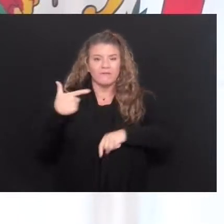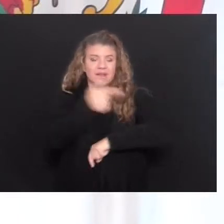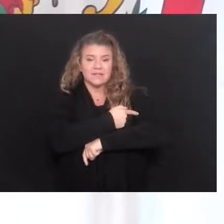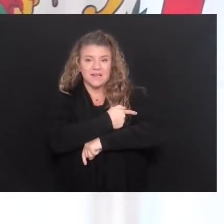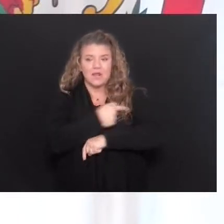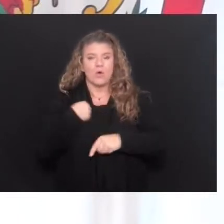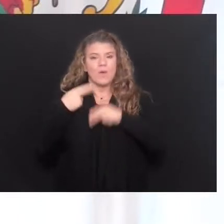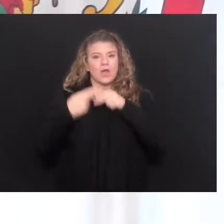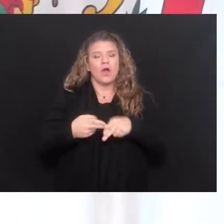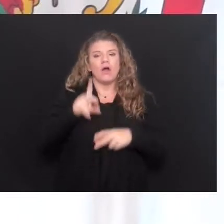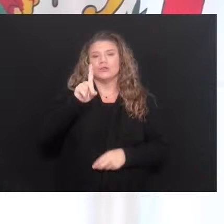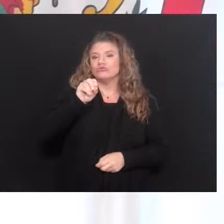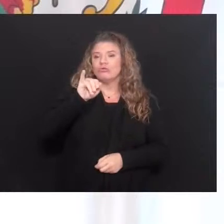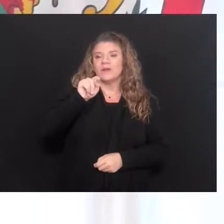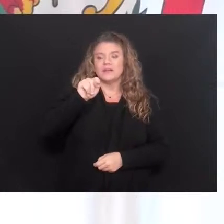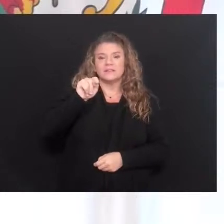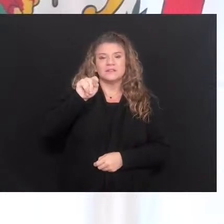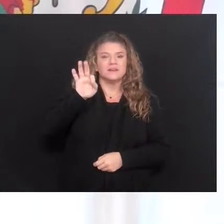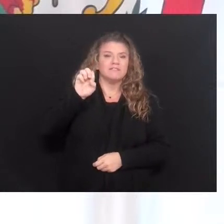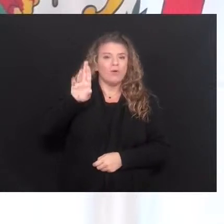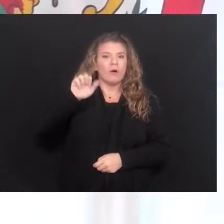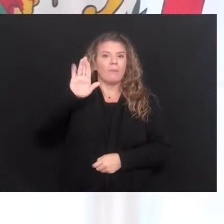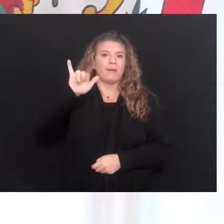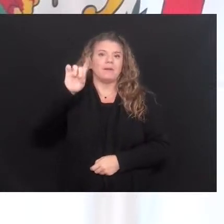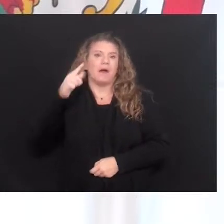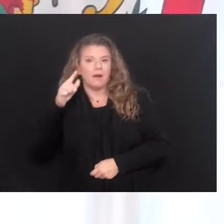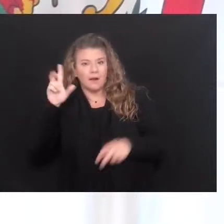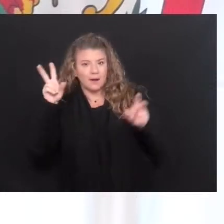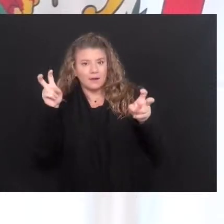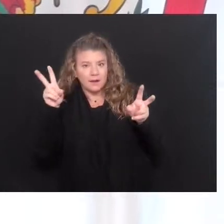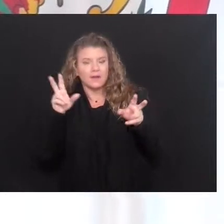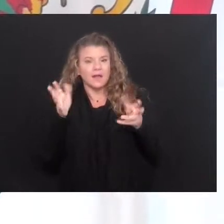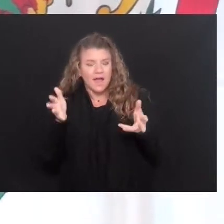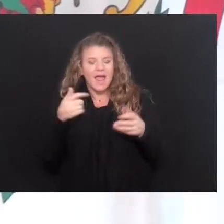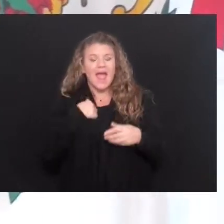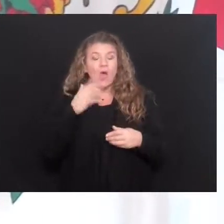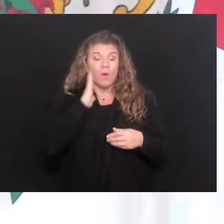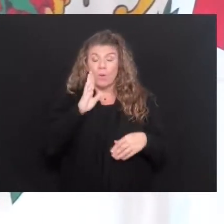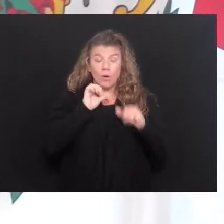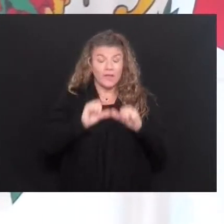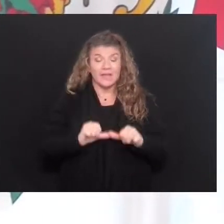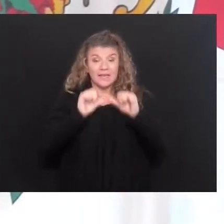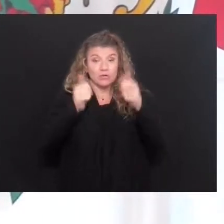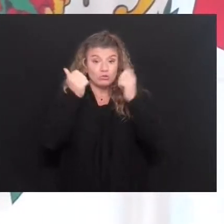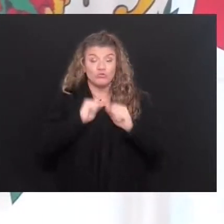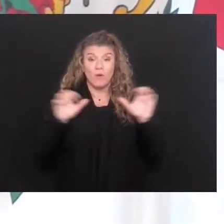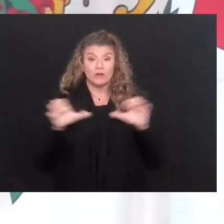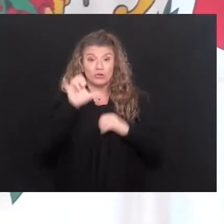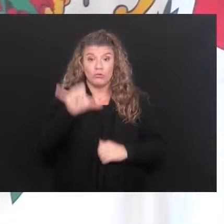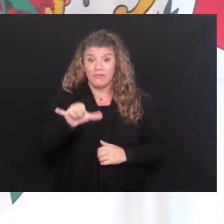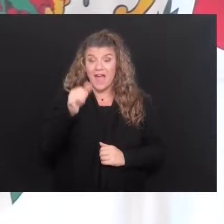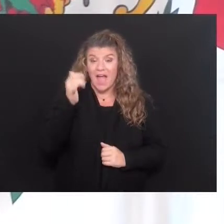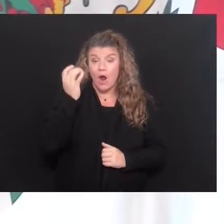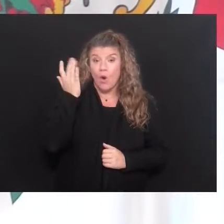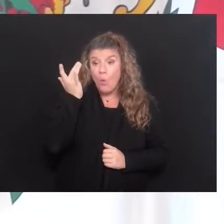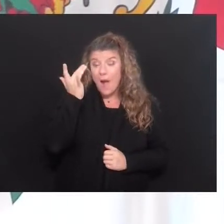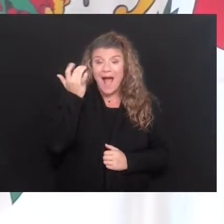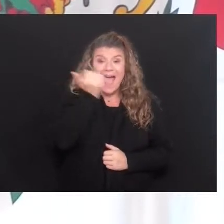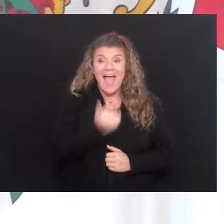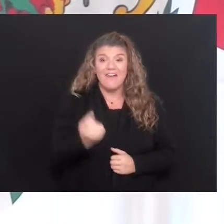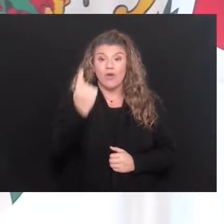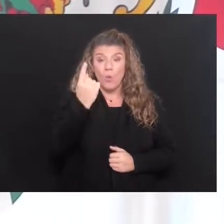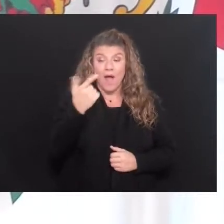call it Do for Baby Dog. And we're going to continue to try to do so because everyone